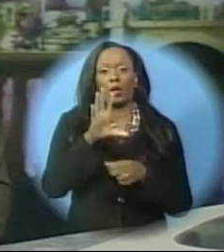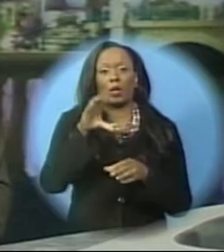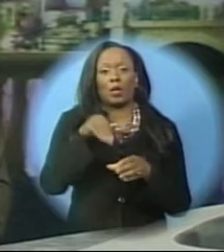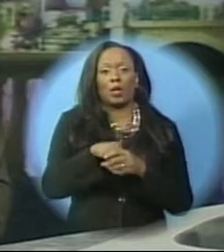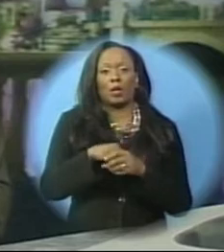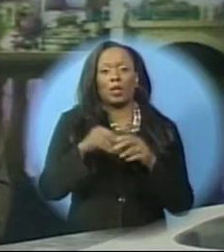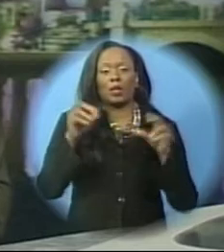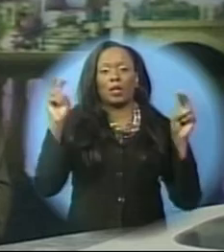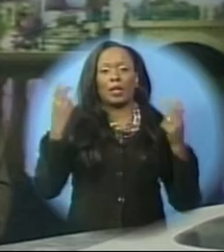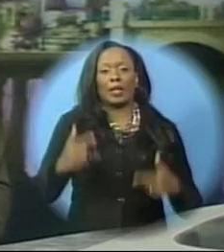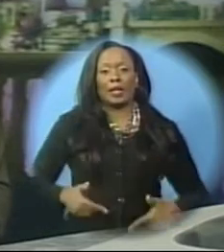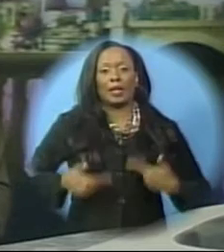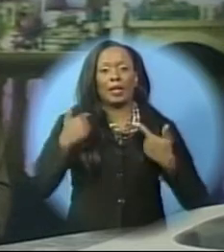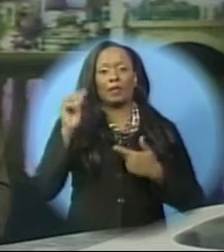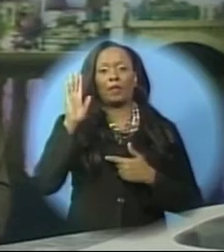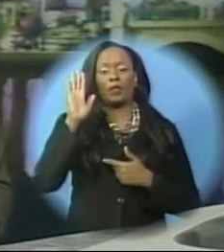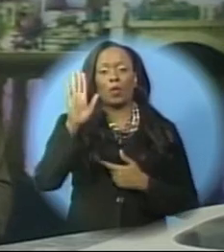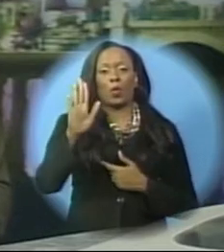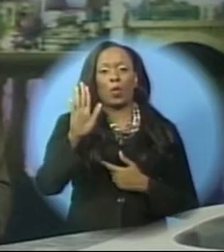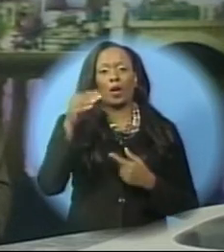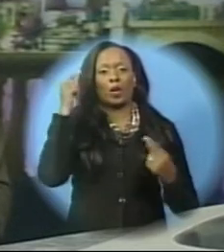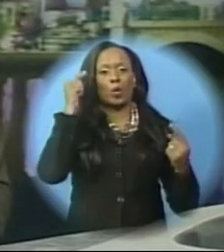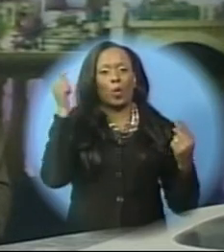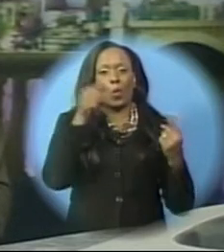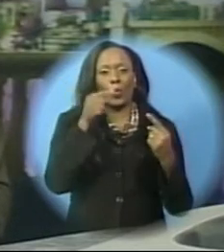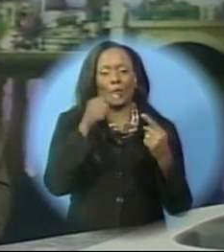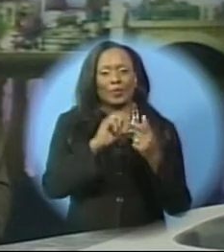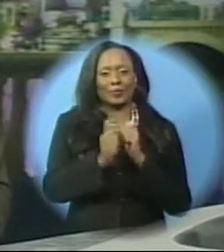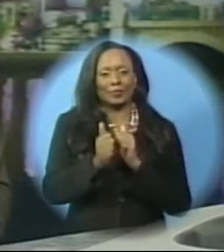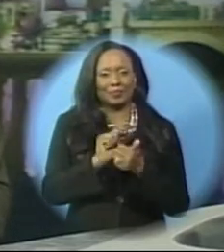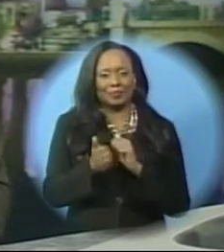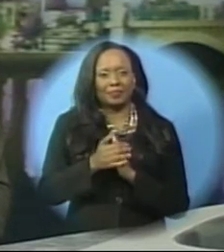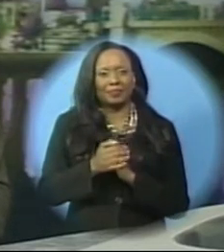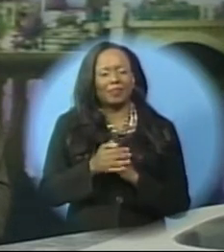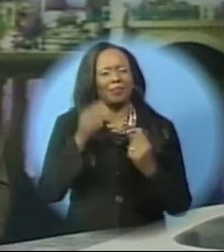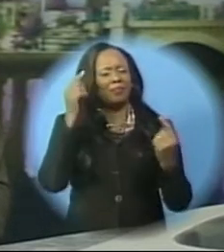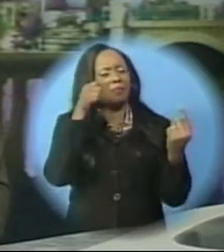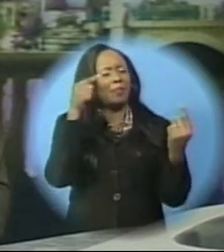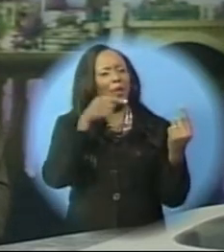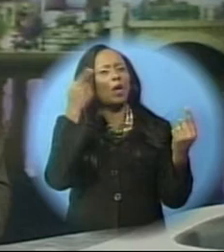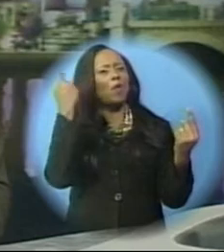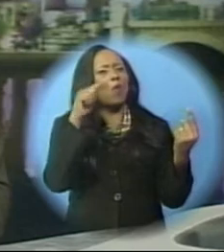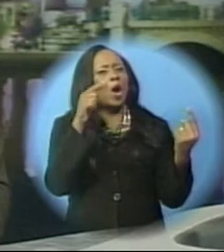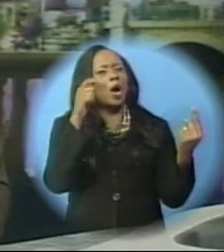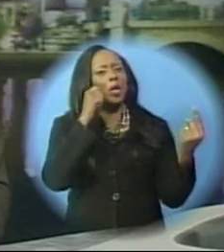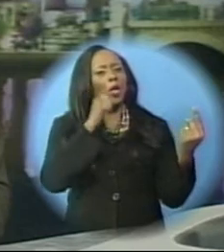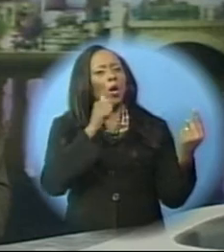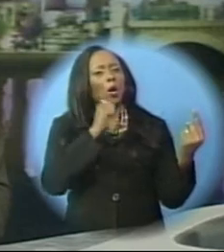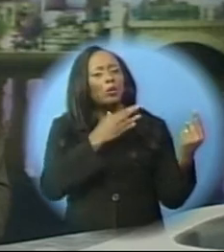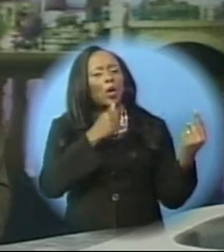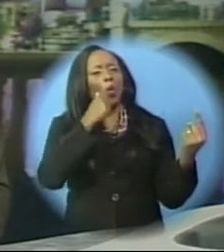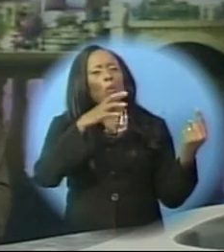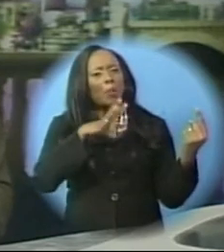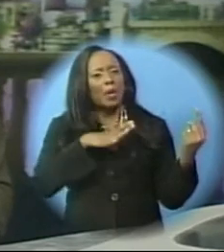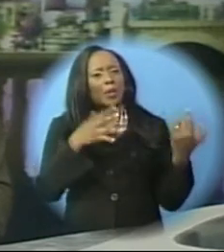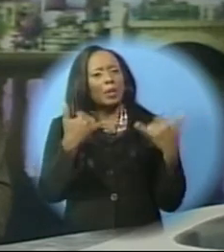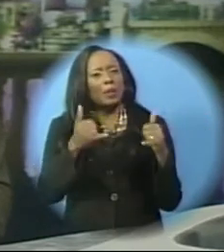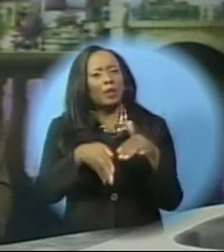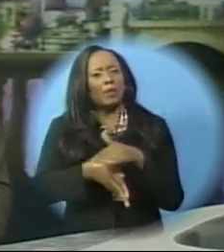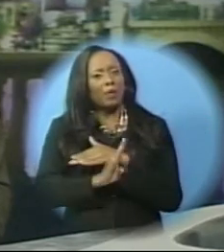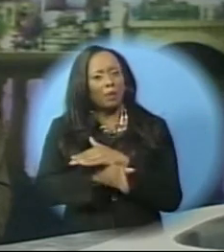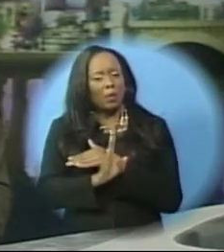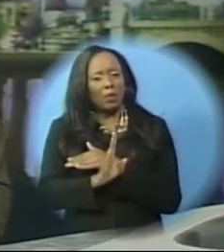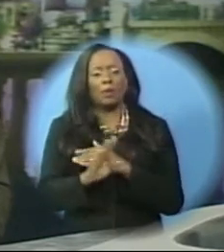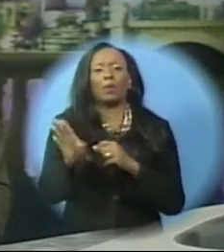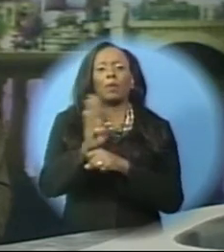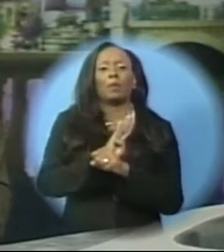in its Live Your Goals campaign, which targets and inspires women and girls to play football and stay in the game. Barbados has